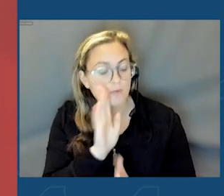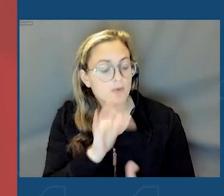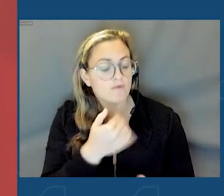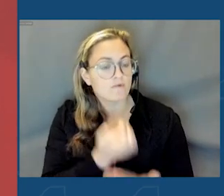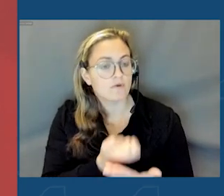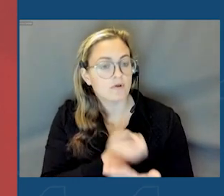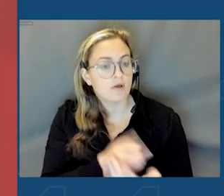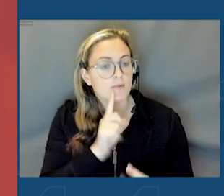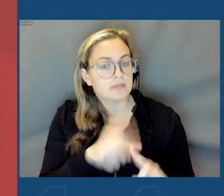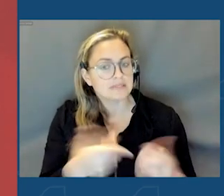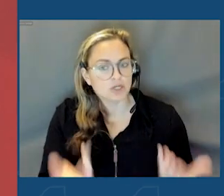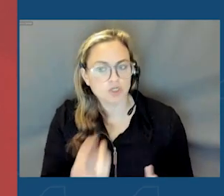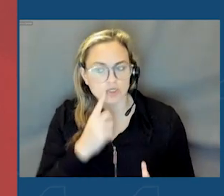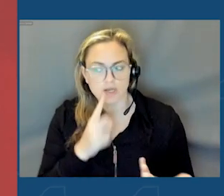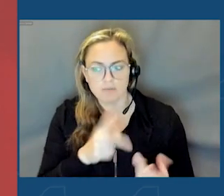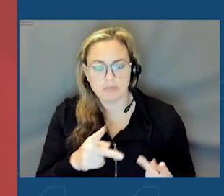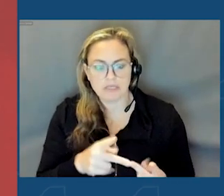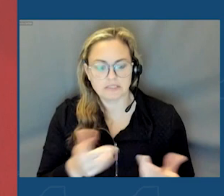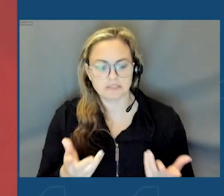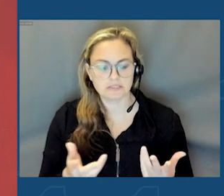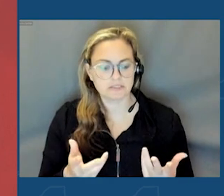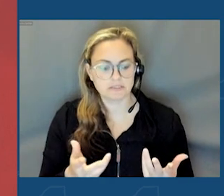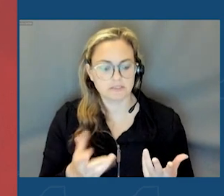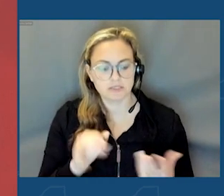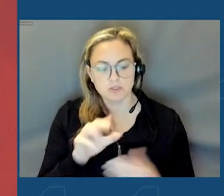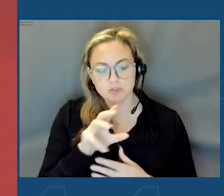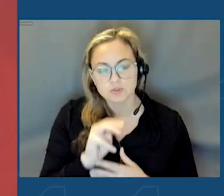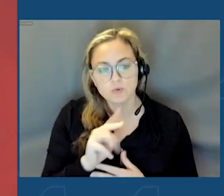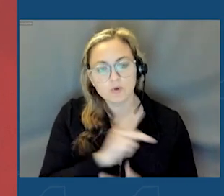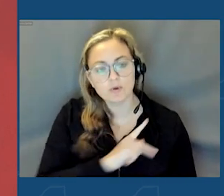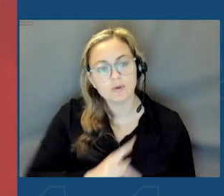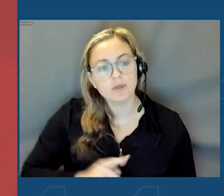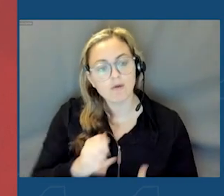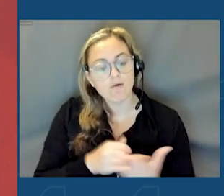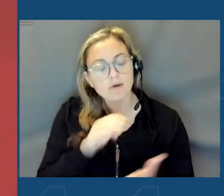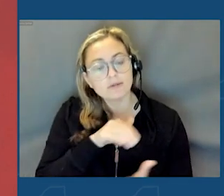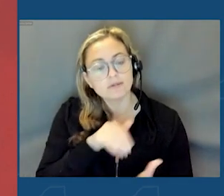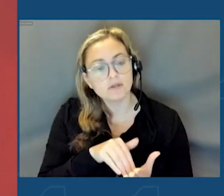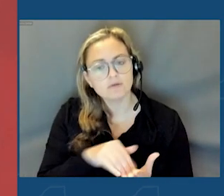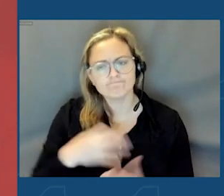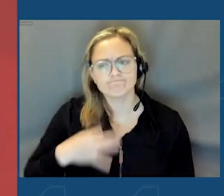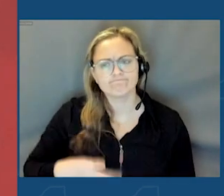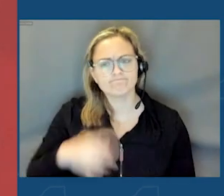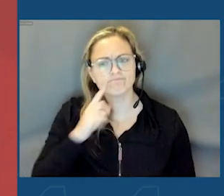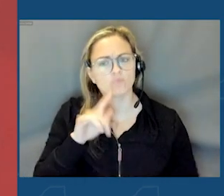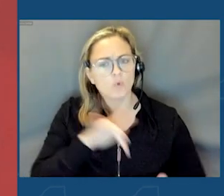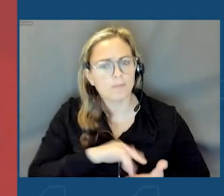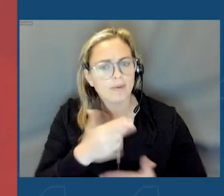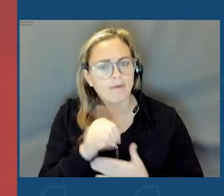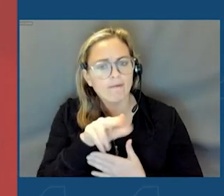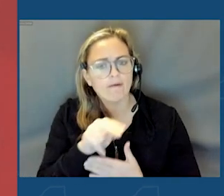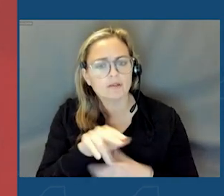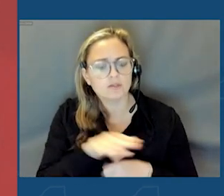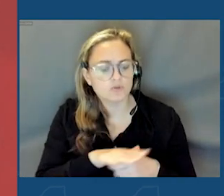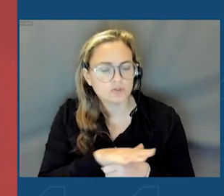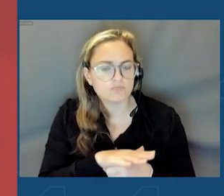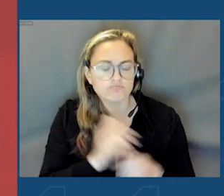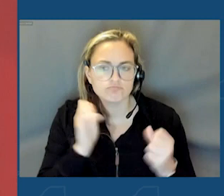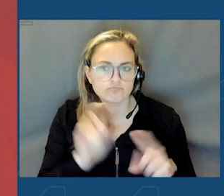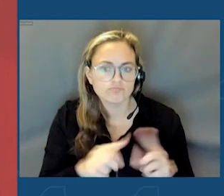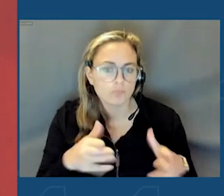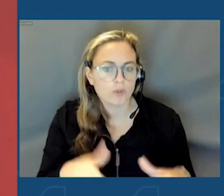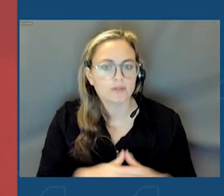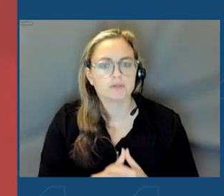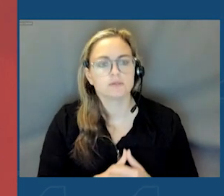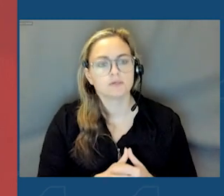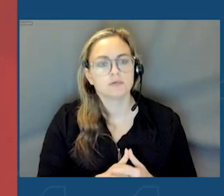world-renowned place, the Storm King Art Center, which has benefited the Mid-Hudson region in so many ways. The